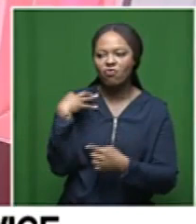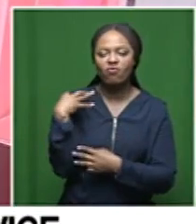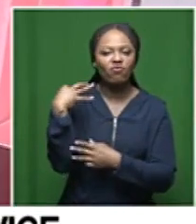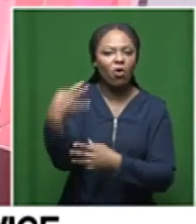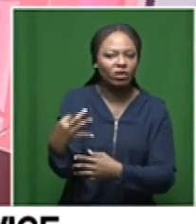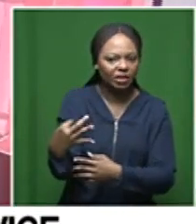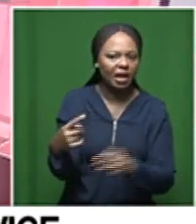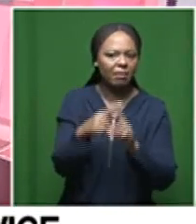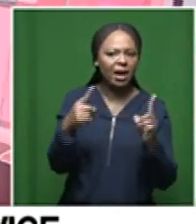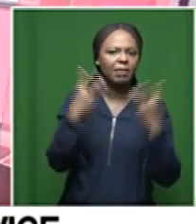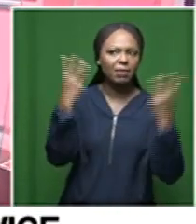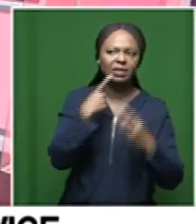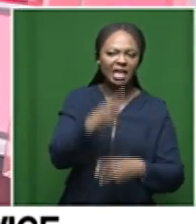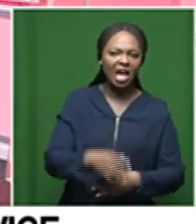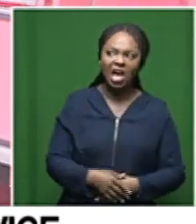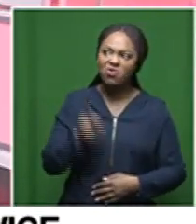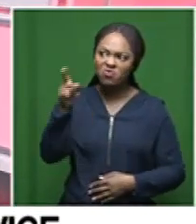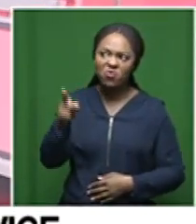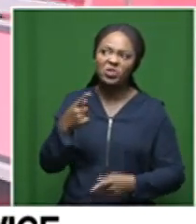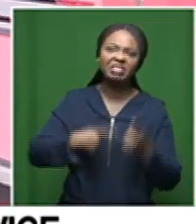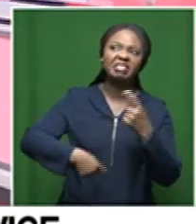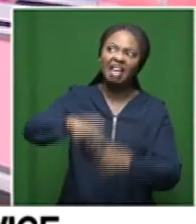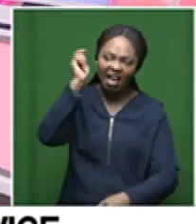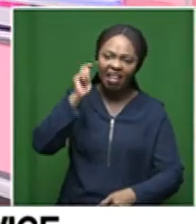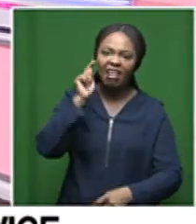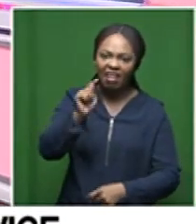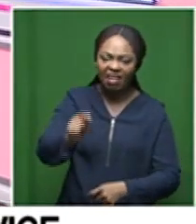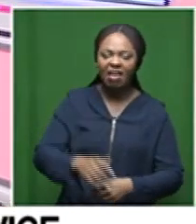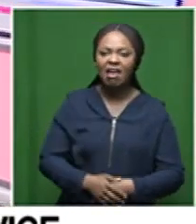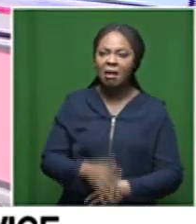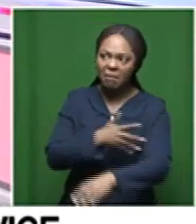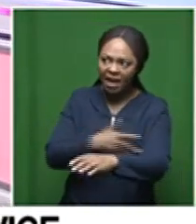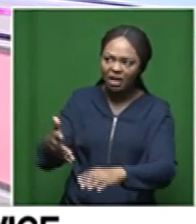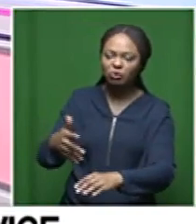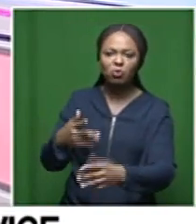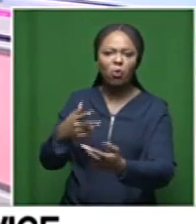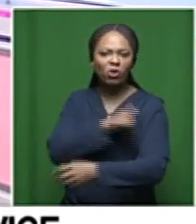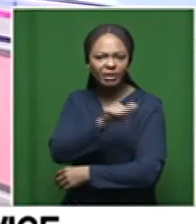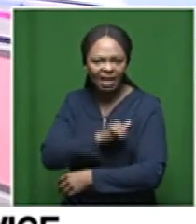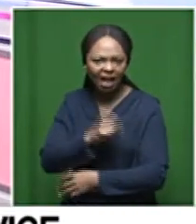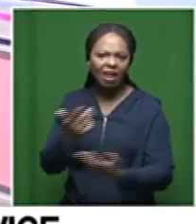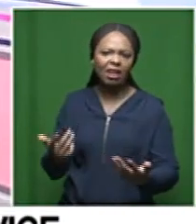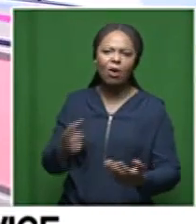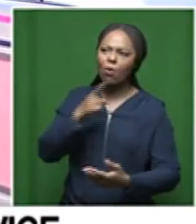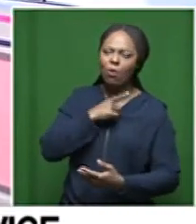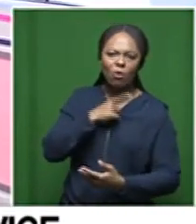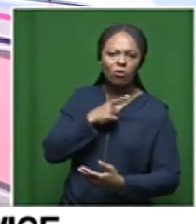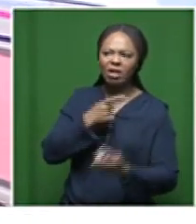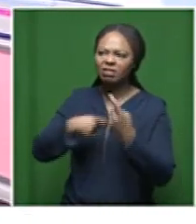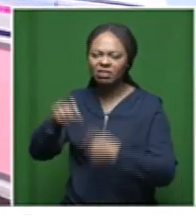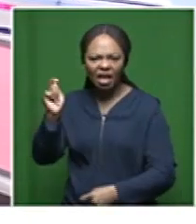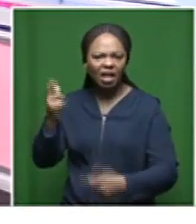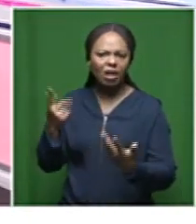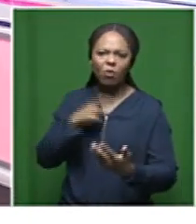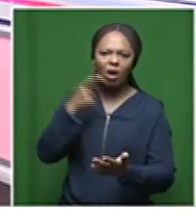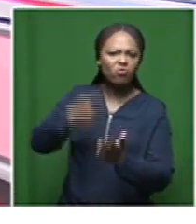would argue that you guys sell the blood to hospitals and to people and things such as that. So what goes around the pricing of blood and people not